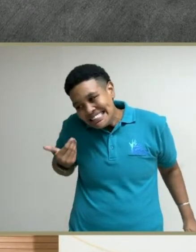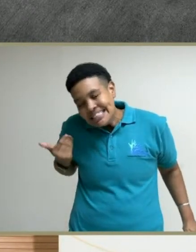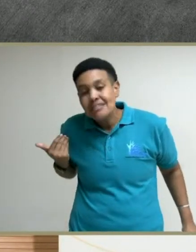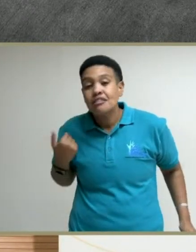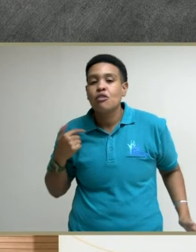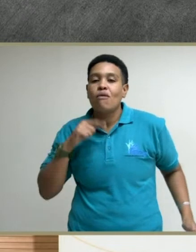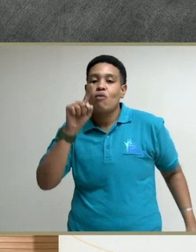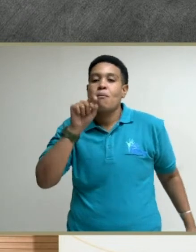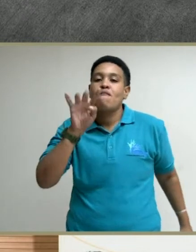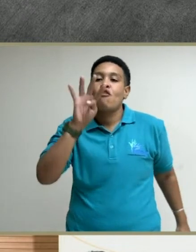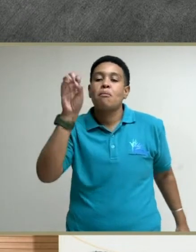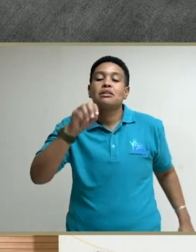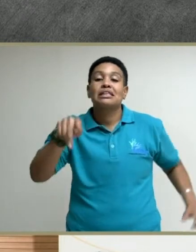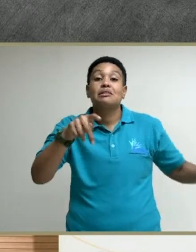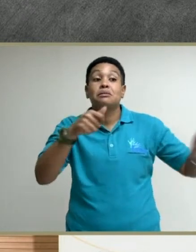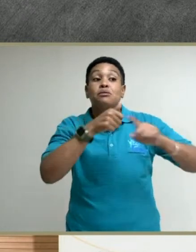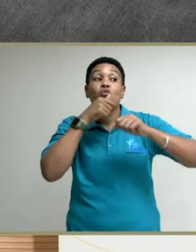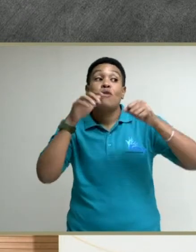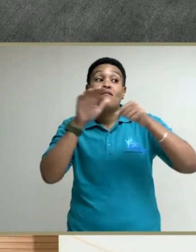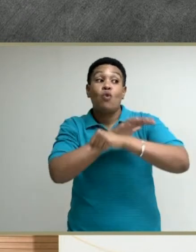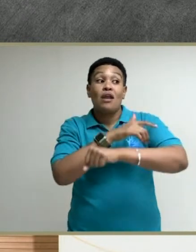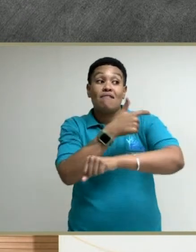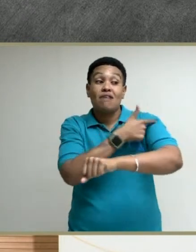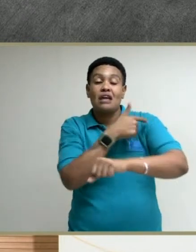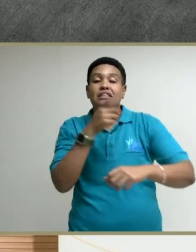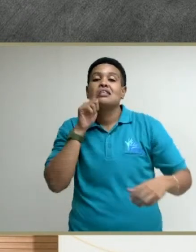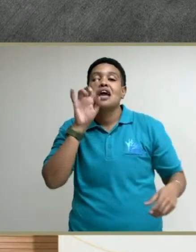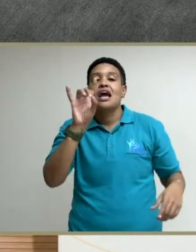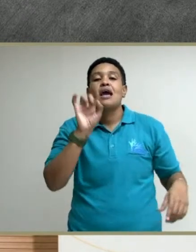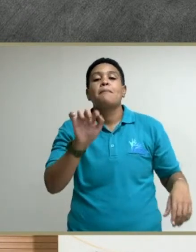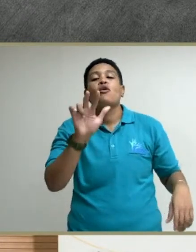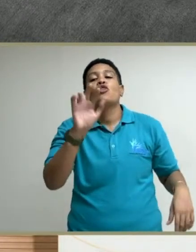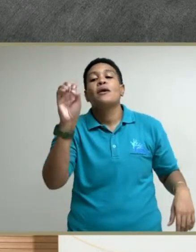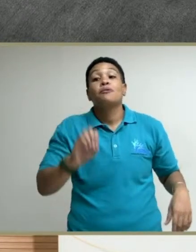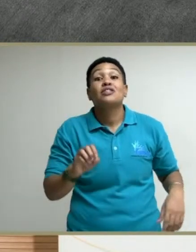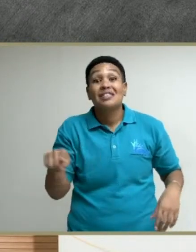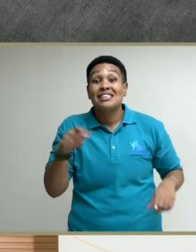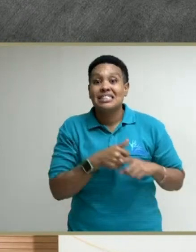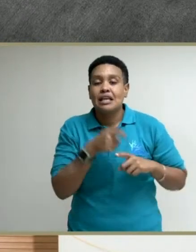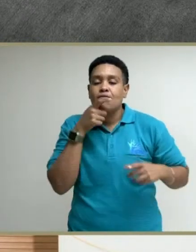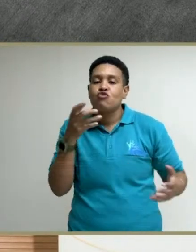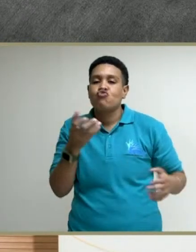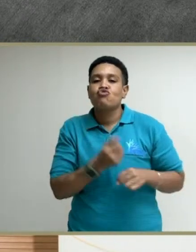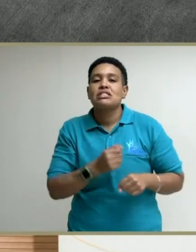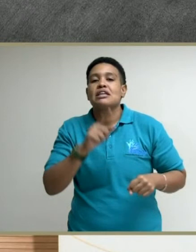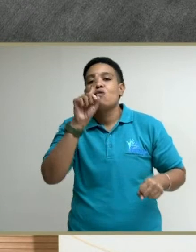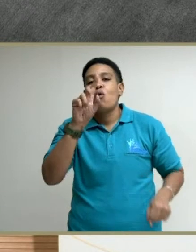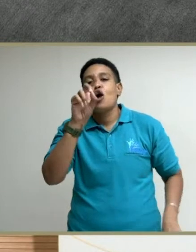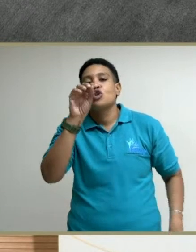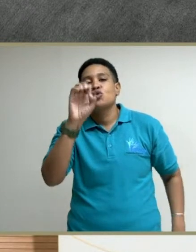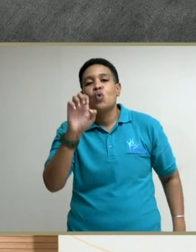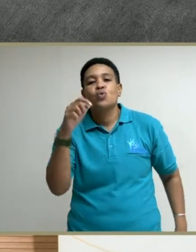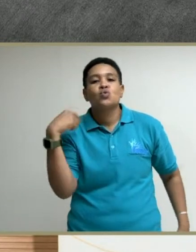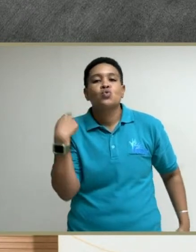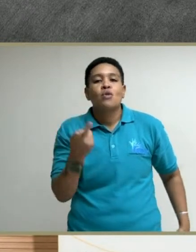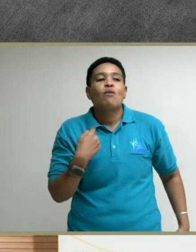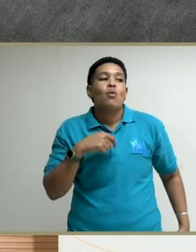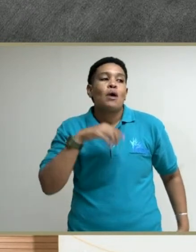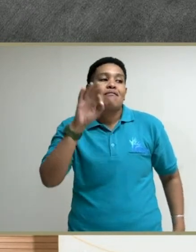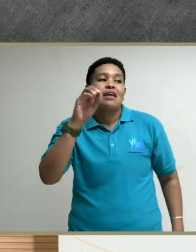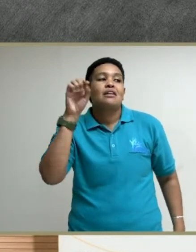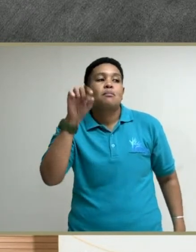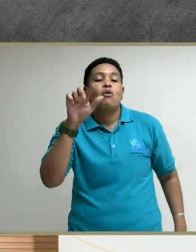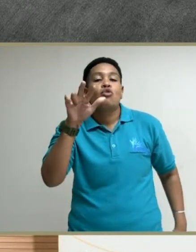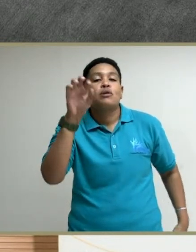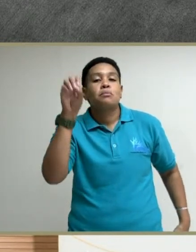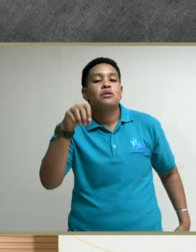1.4% of those persons that are fully vaccinated and 8.3% that have received one dose. So we have